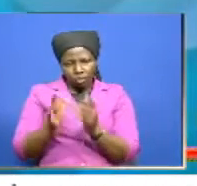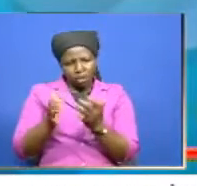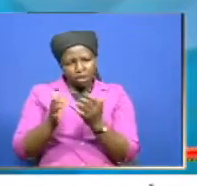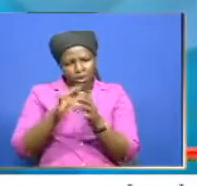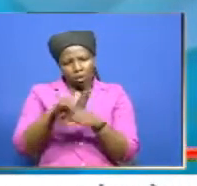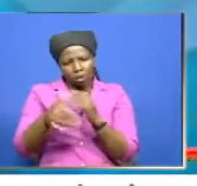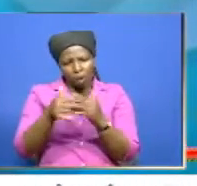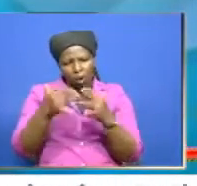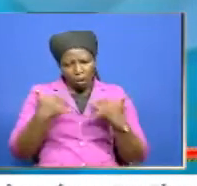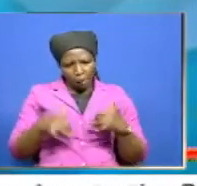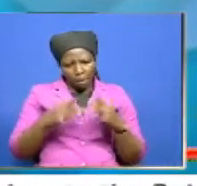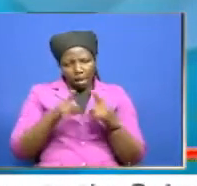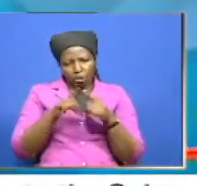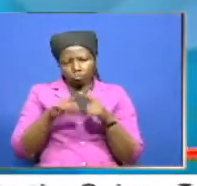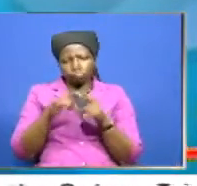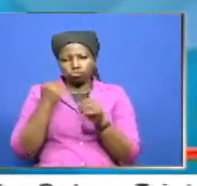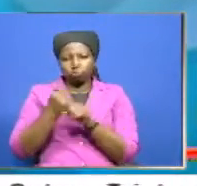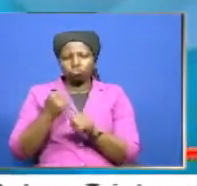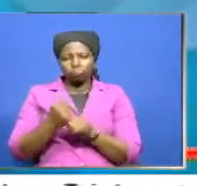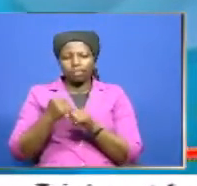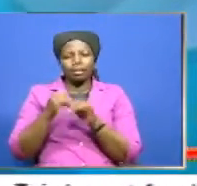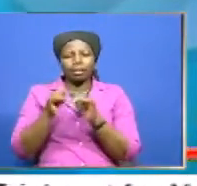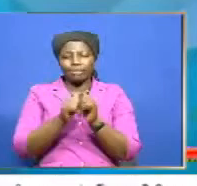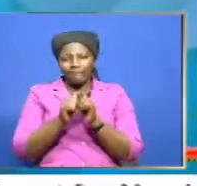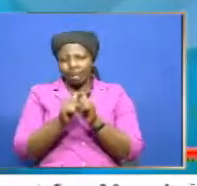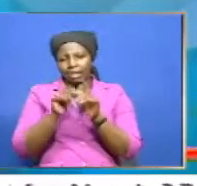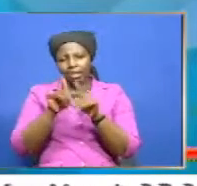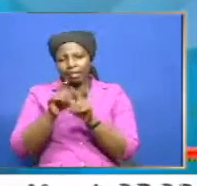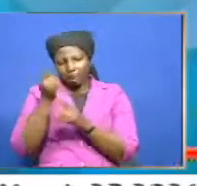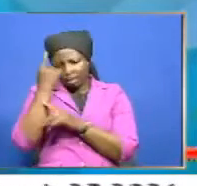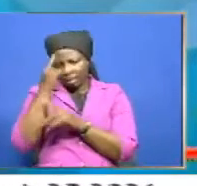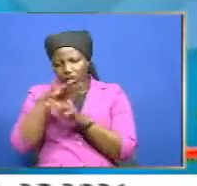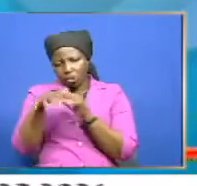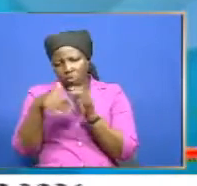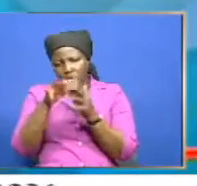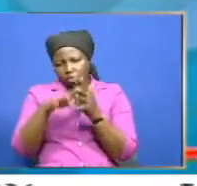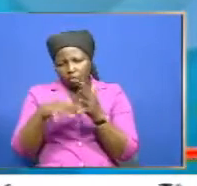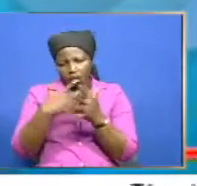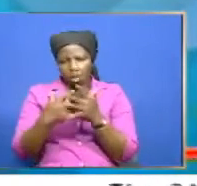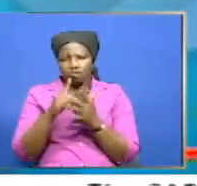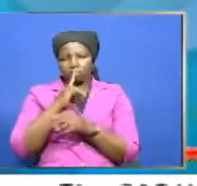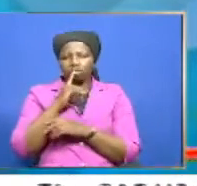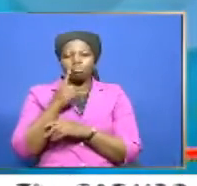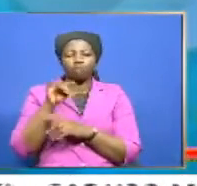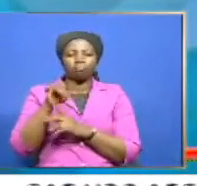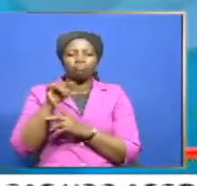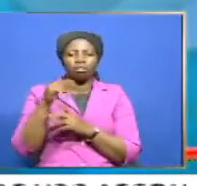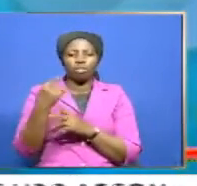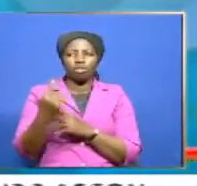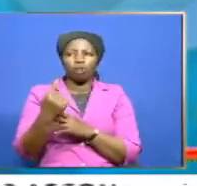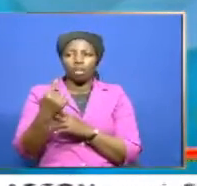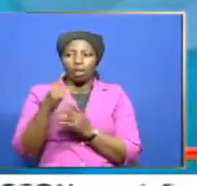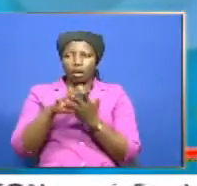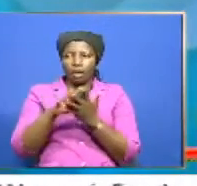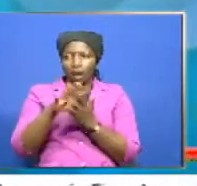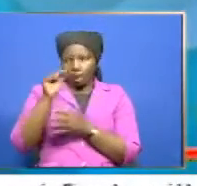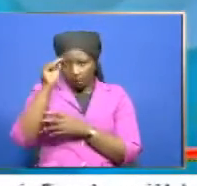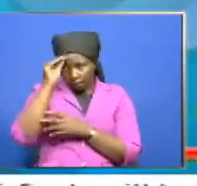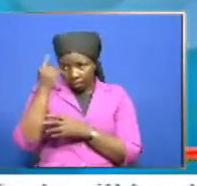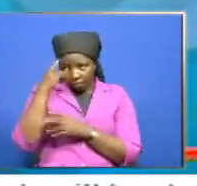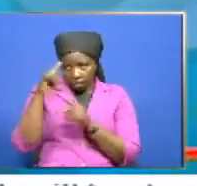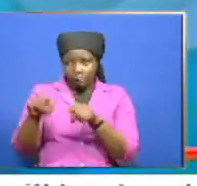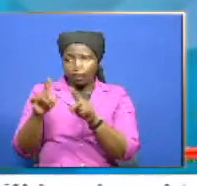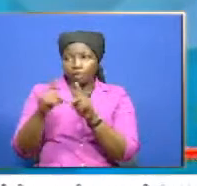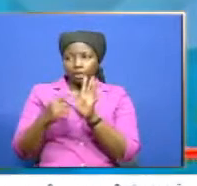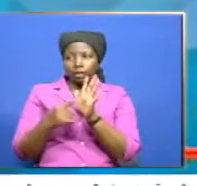able to transition more or less at the same, or understand their structures and everything. So as I mentioned, it was a learning, you know, for them to be able to say, okay,